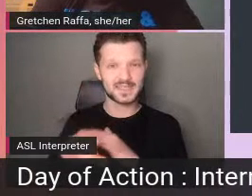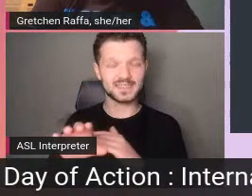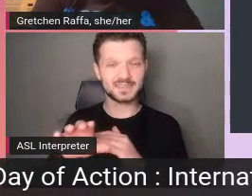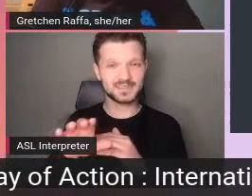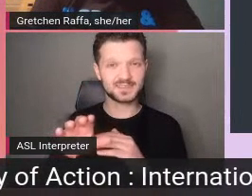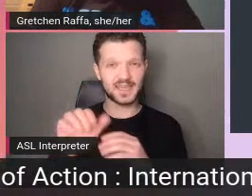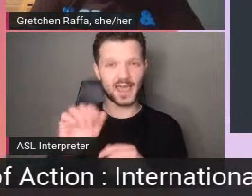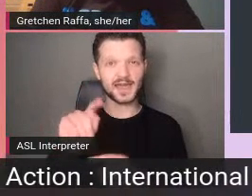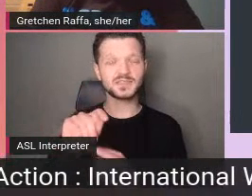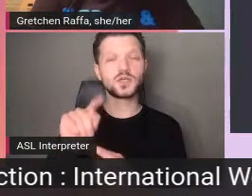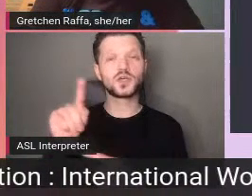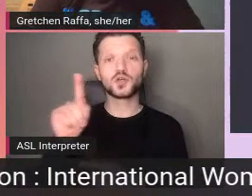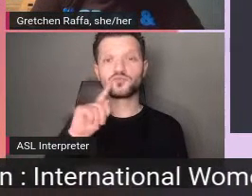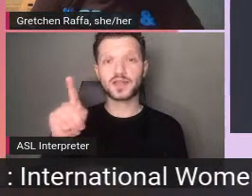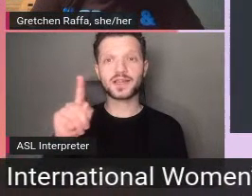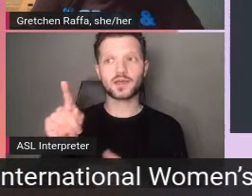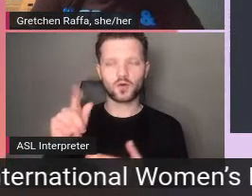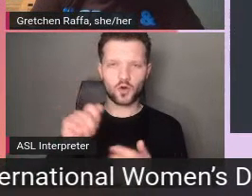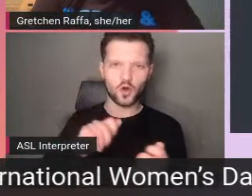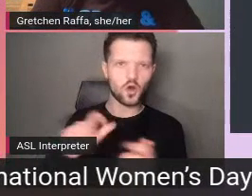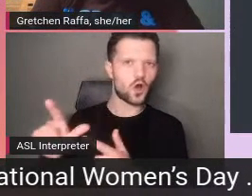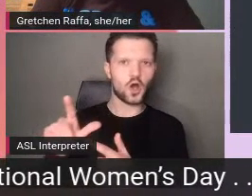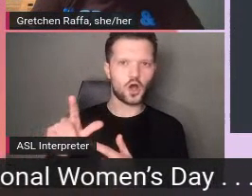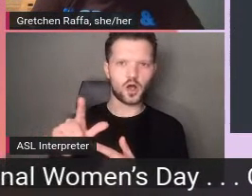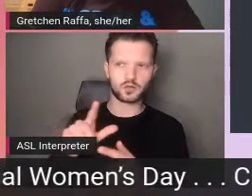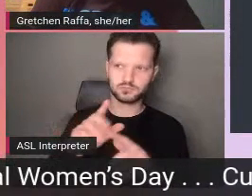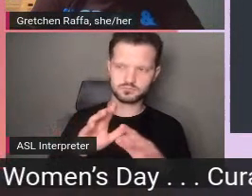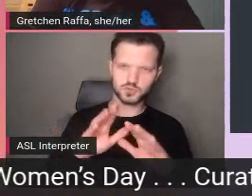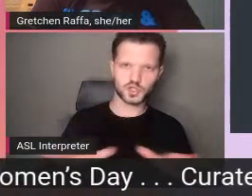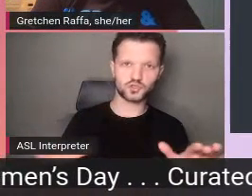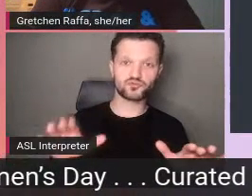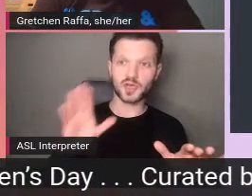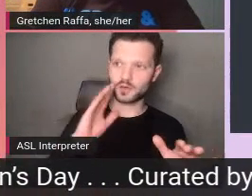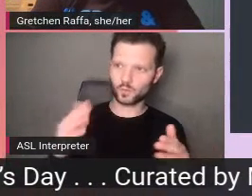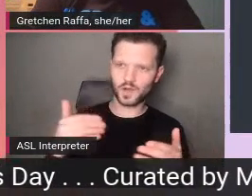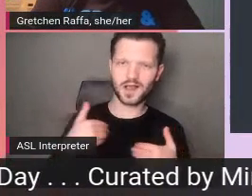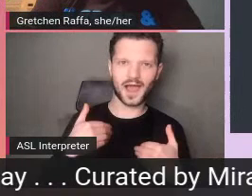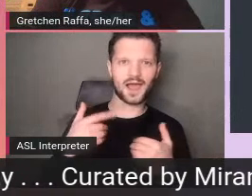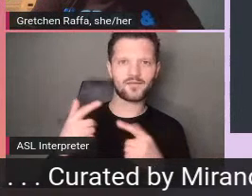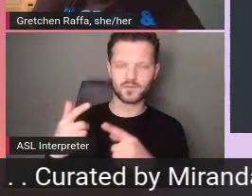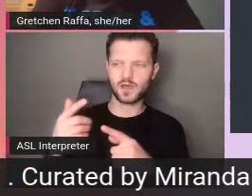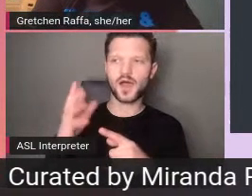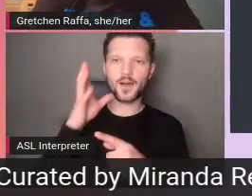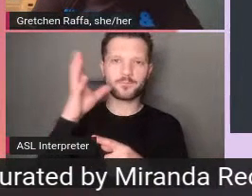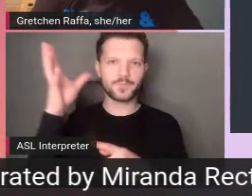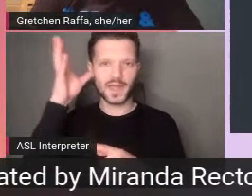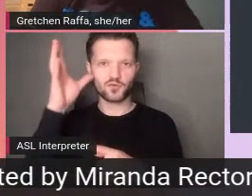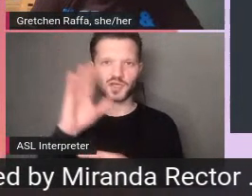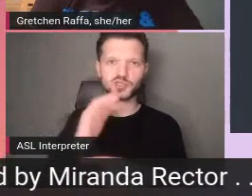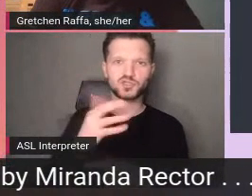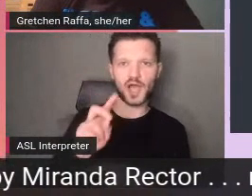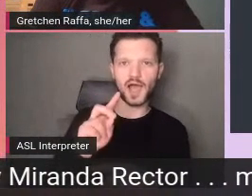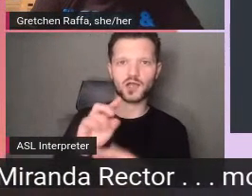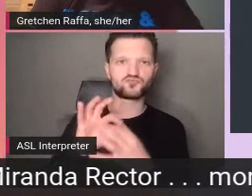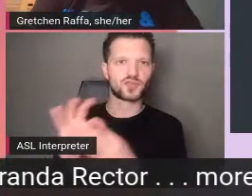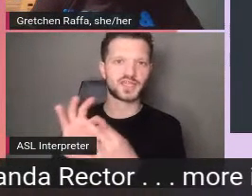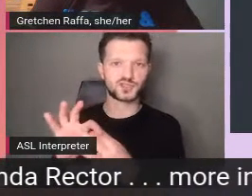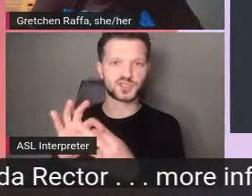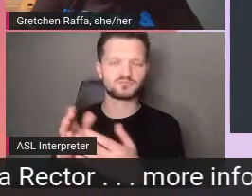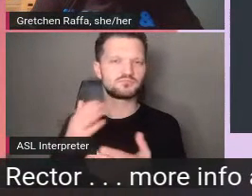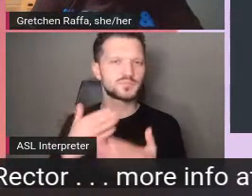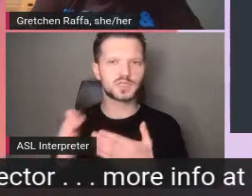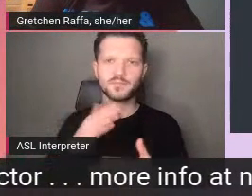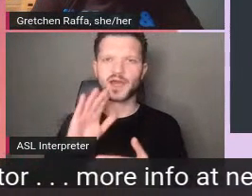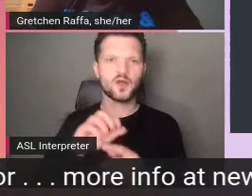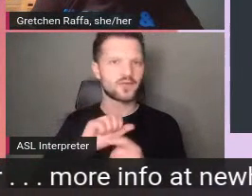the security of a legal parent-child relationship, regardless of the circumstances of their birth or the marital